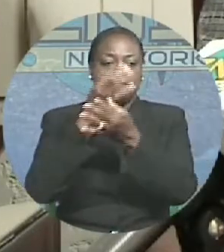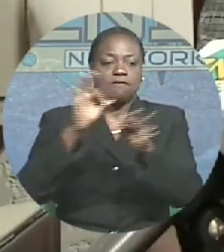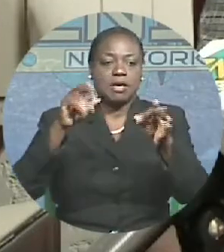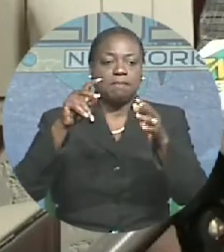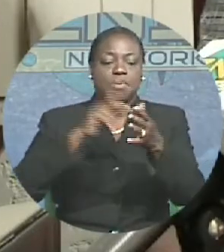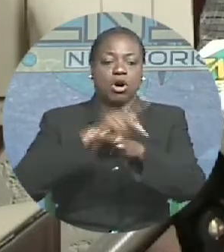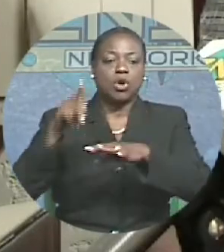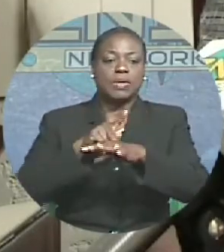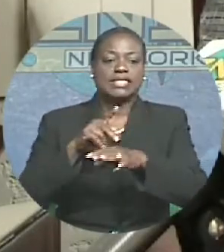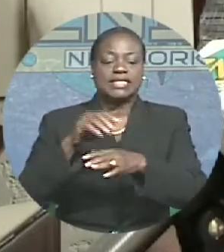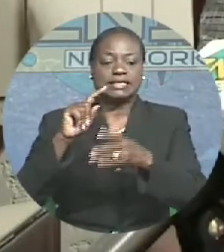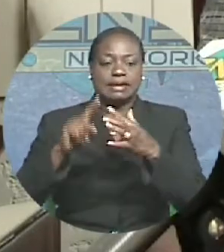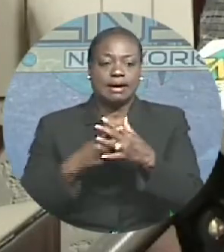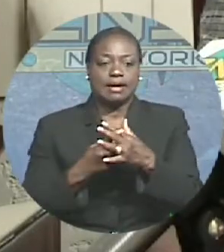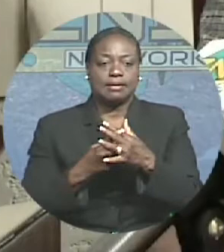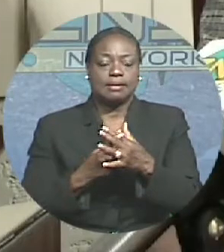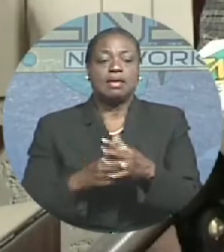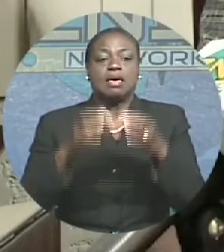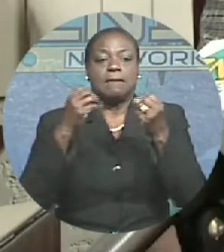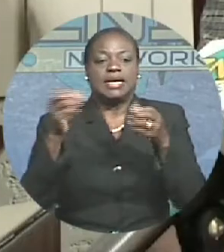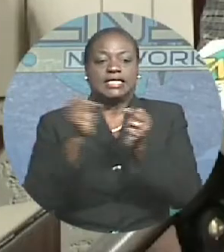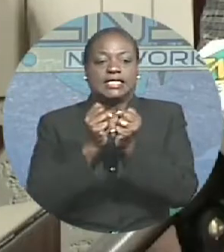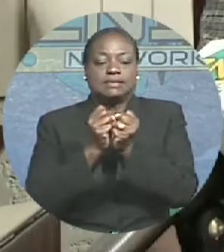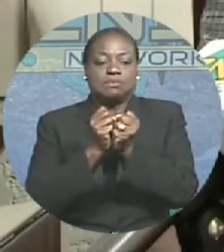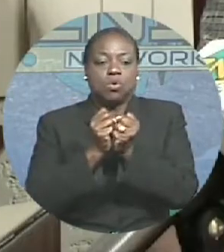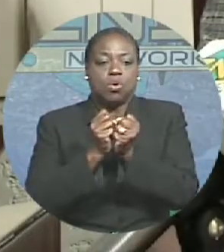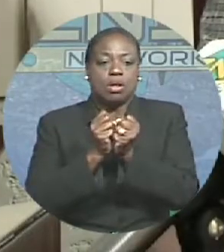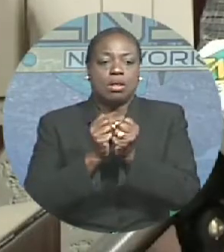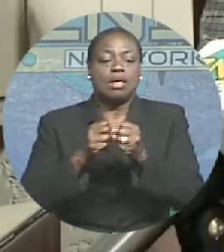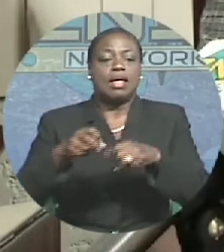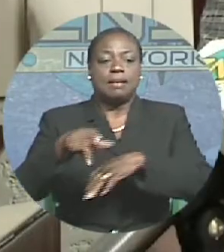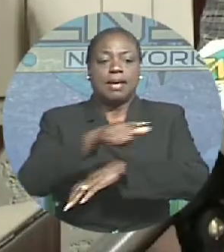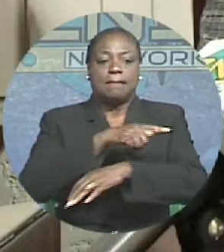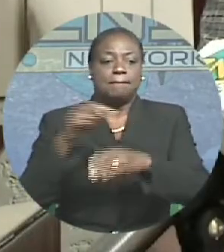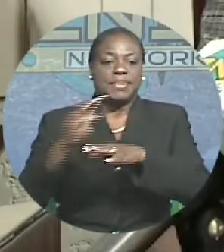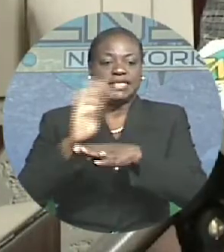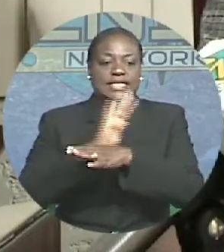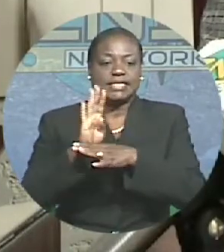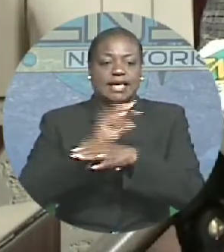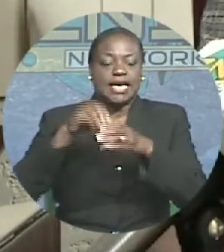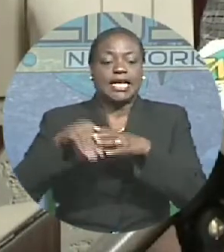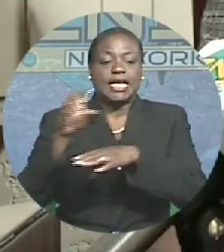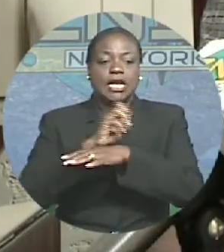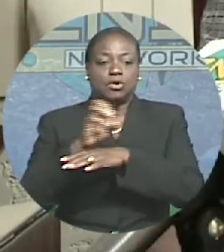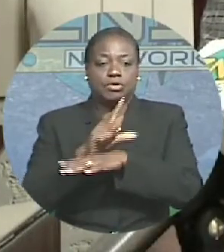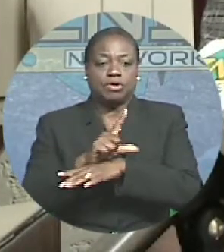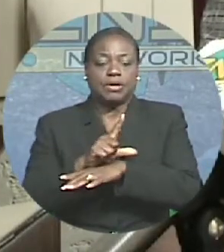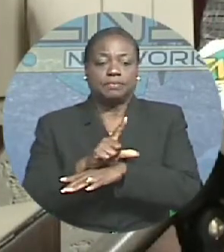small properties are opening and are being constructed in Eleuthera. Final approval for the